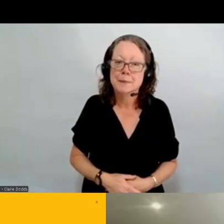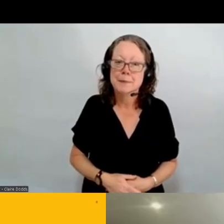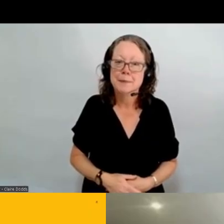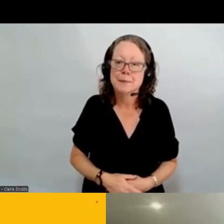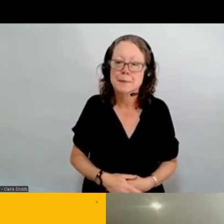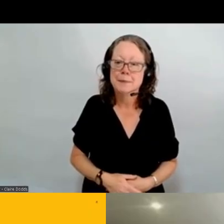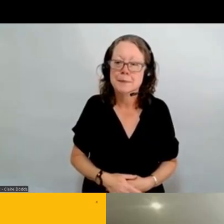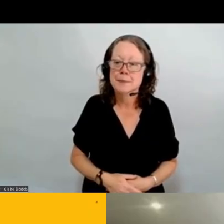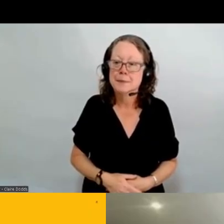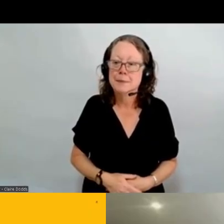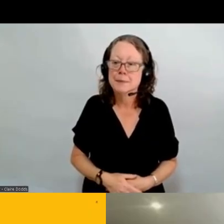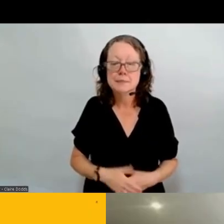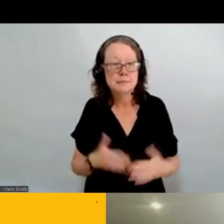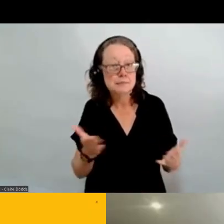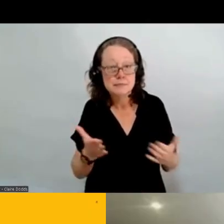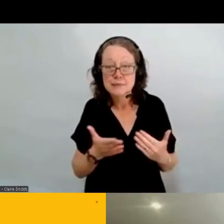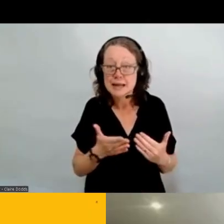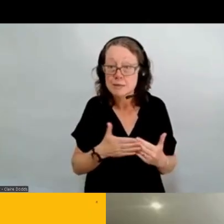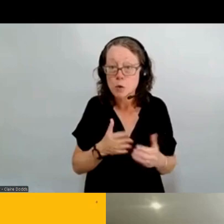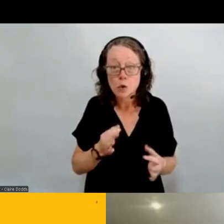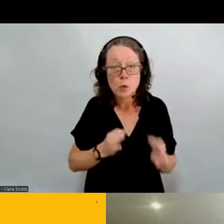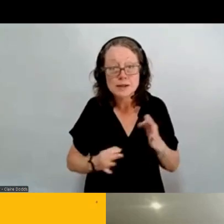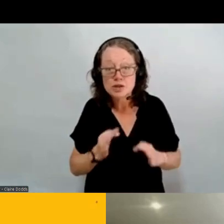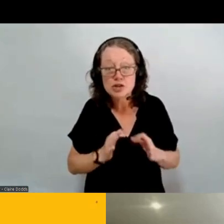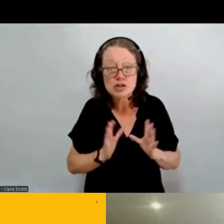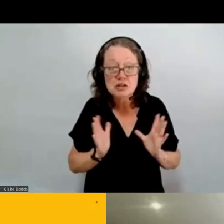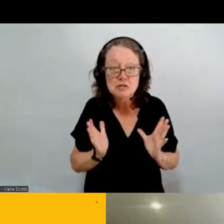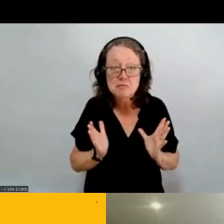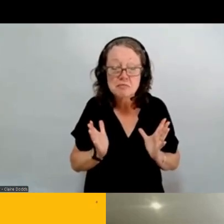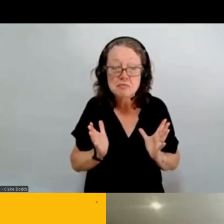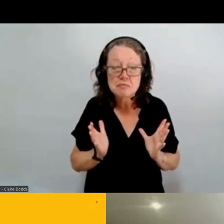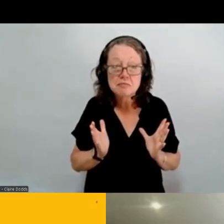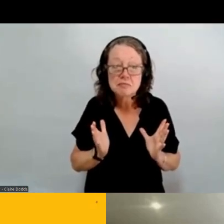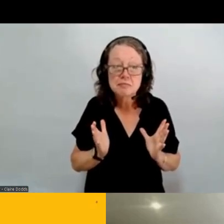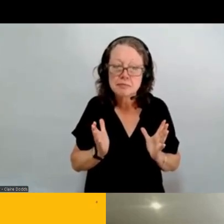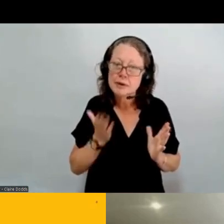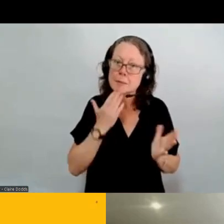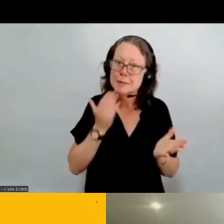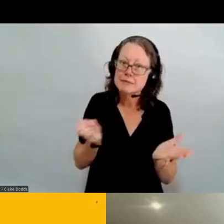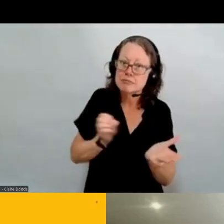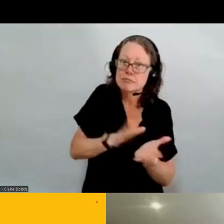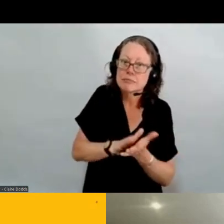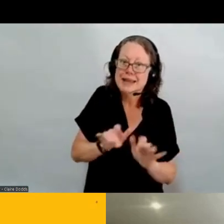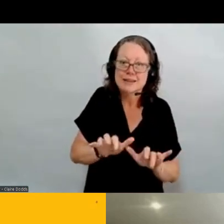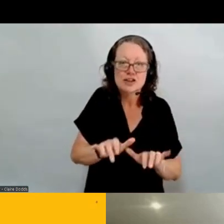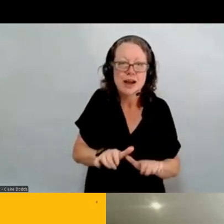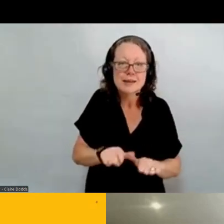And are there any other questions? Feel free to pop them into the chat.